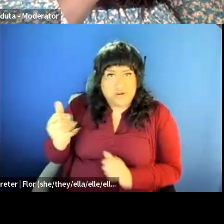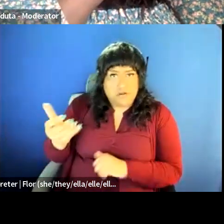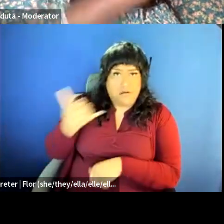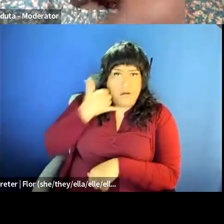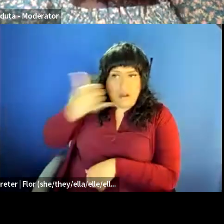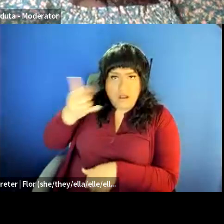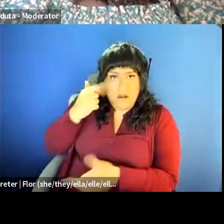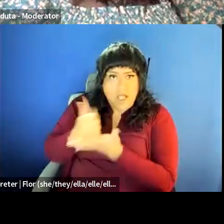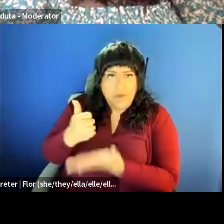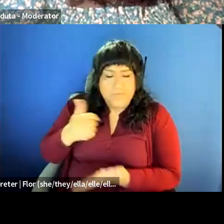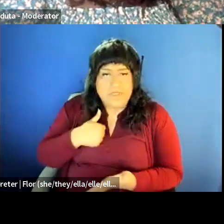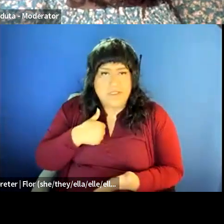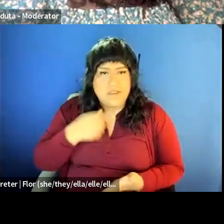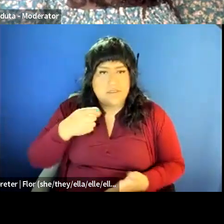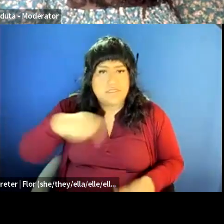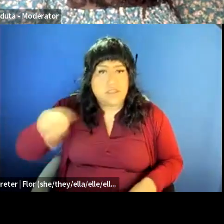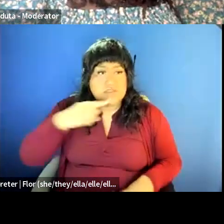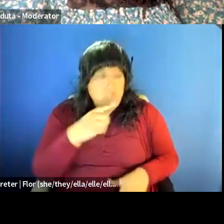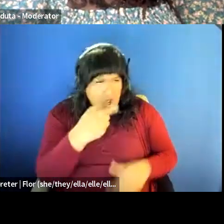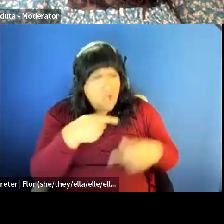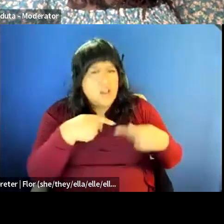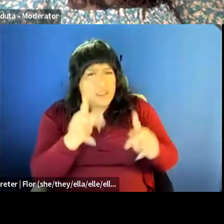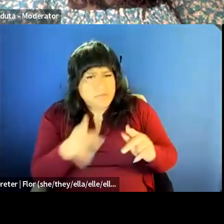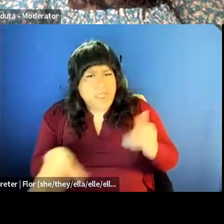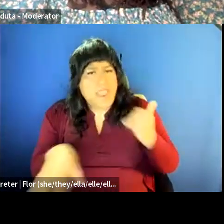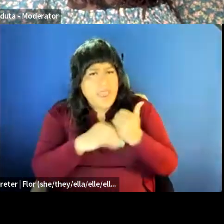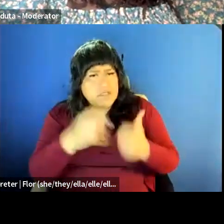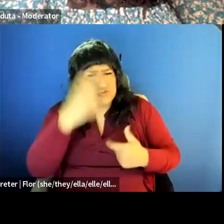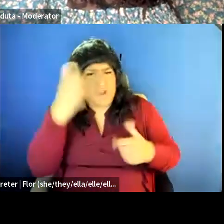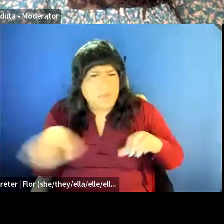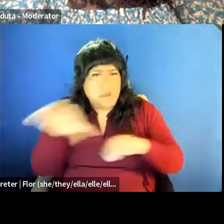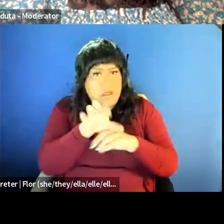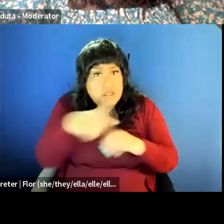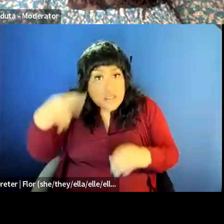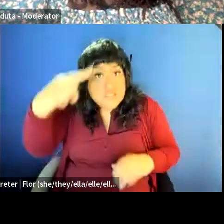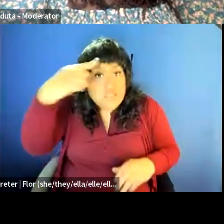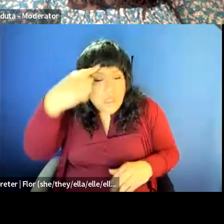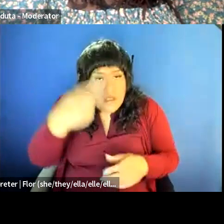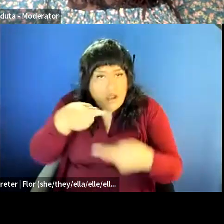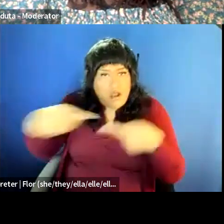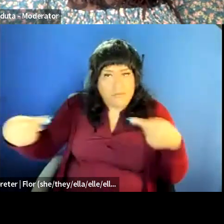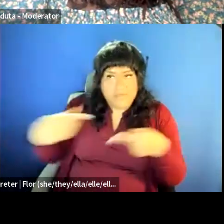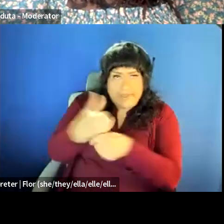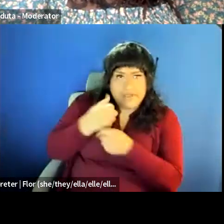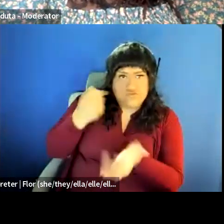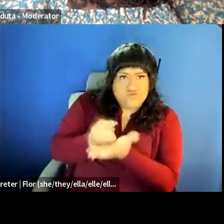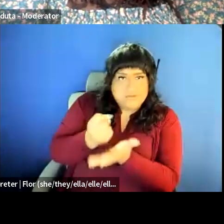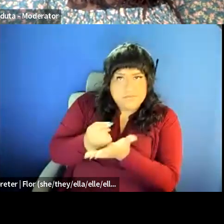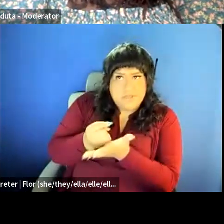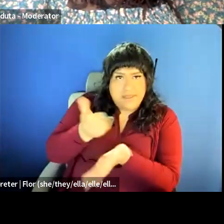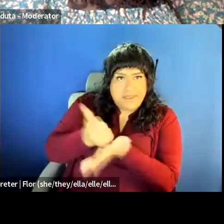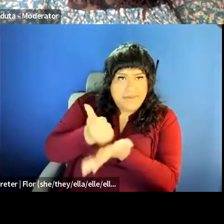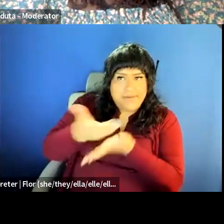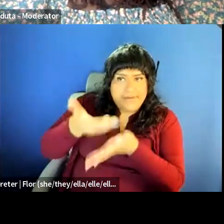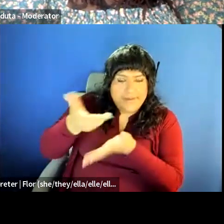say, let me give you some trauma on top of your trauma. They thought I was going to get treatment and they did not know this was going to happen. So I